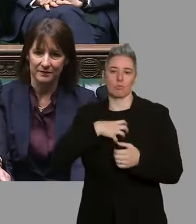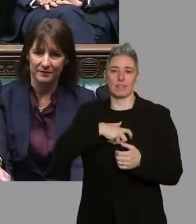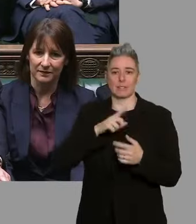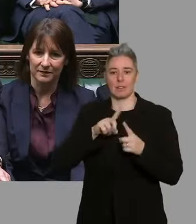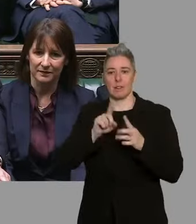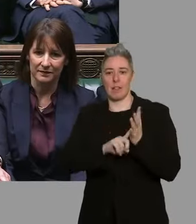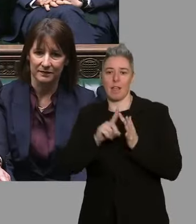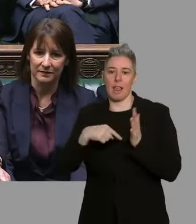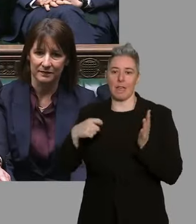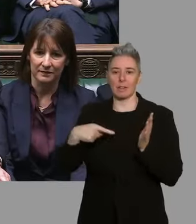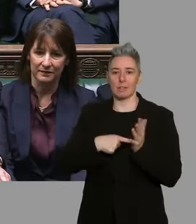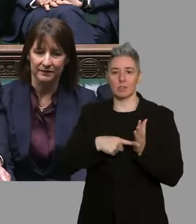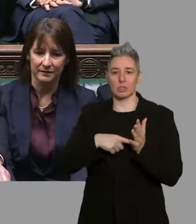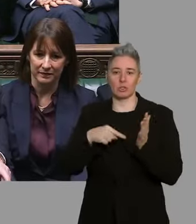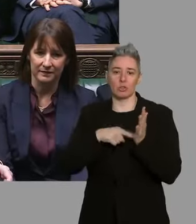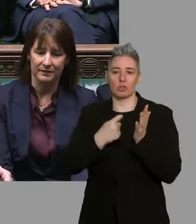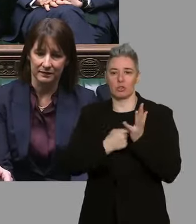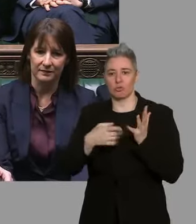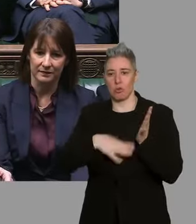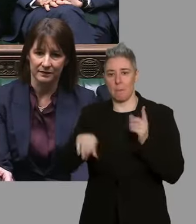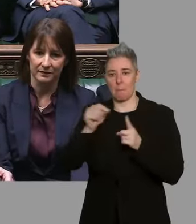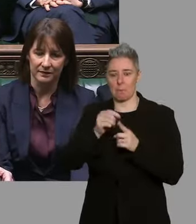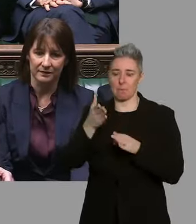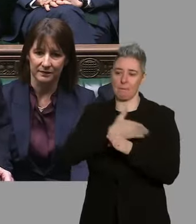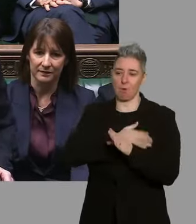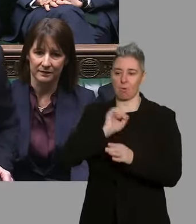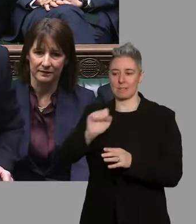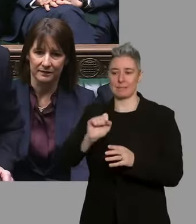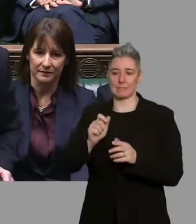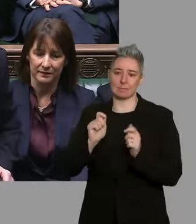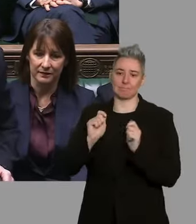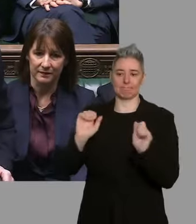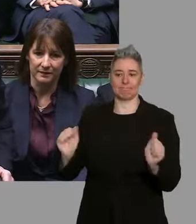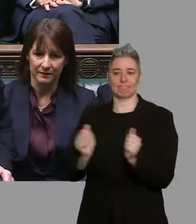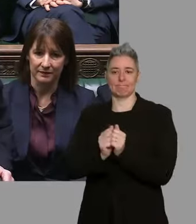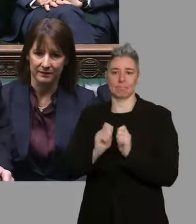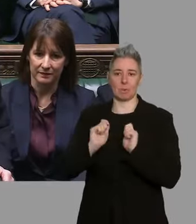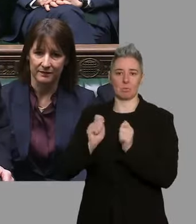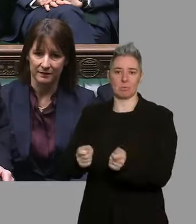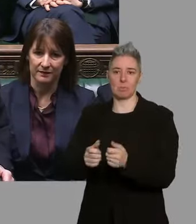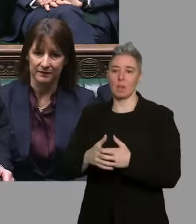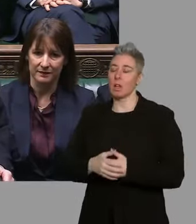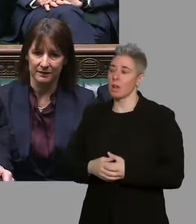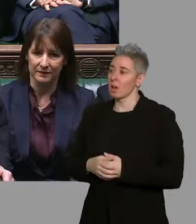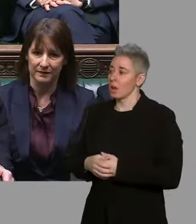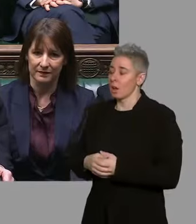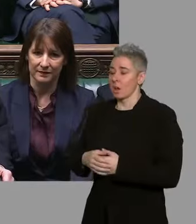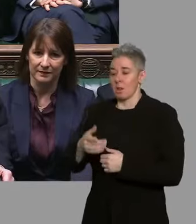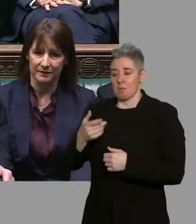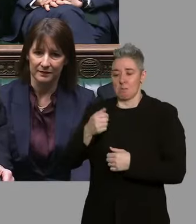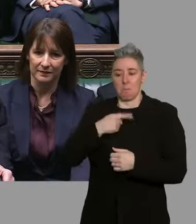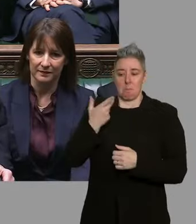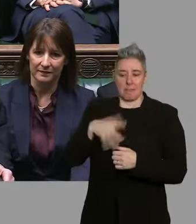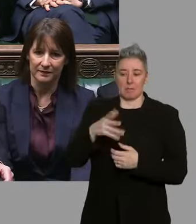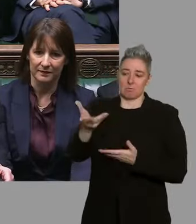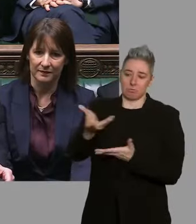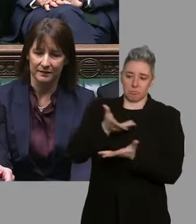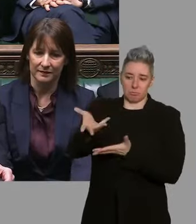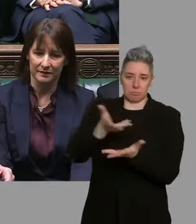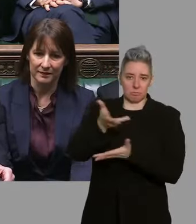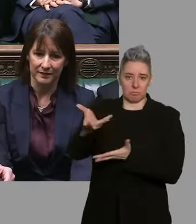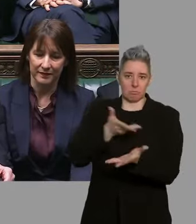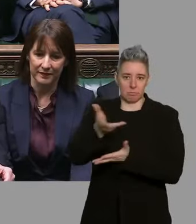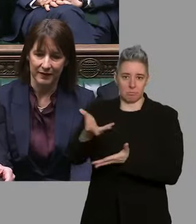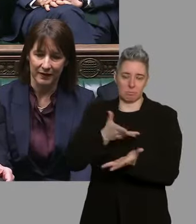President-elect Trump, we've underlined our shared commitment to the special relationship in the years to come. Mr Speaker, this week